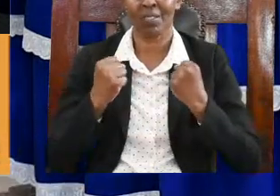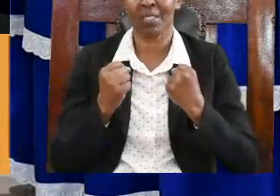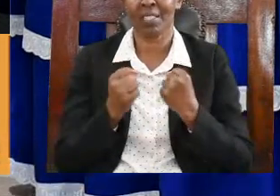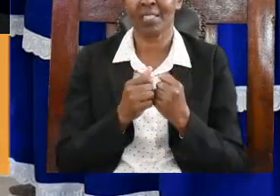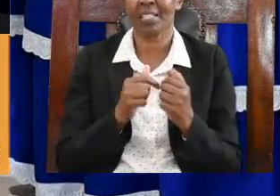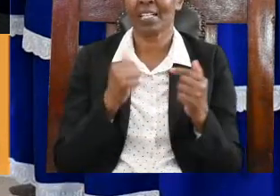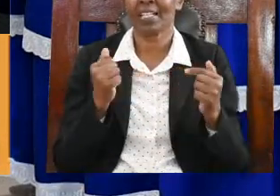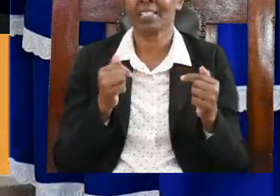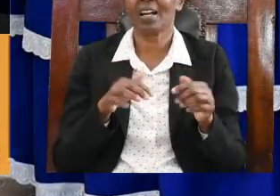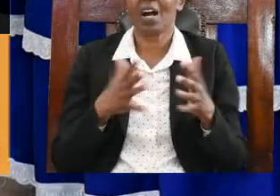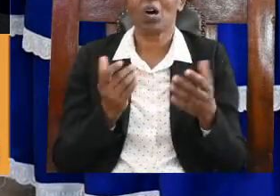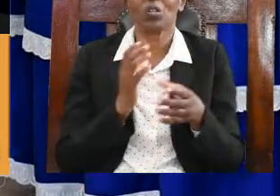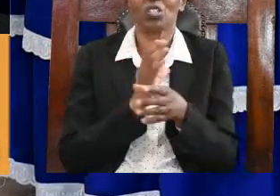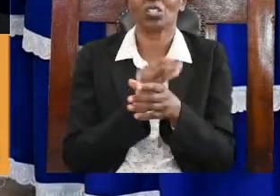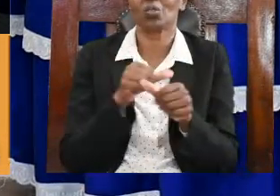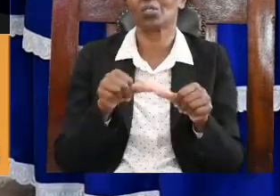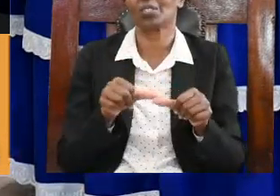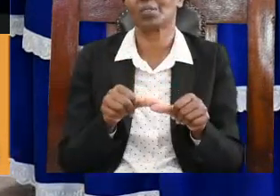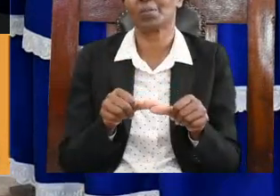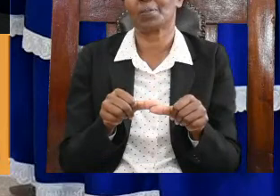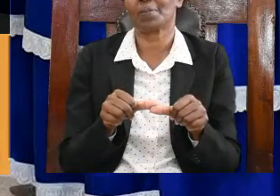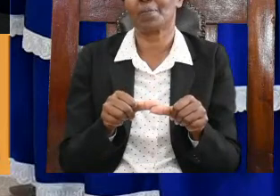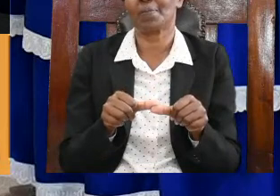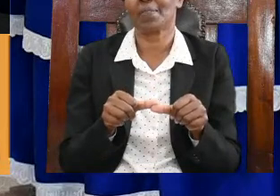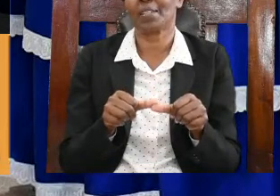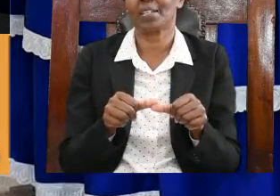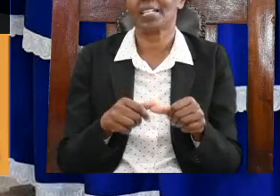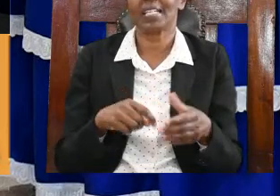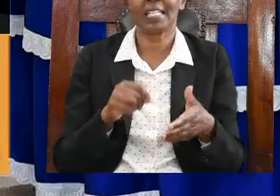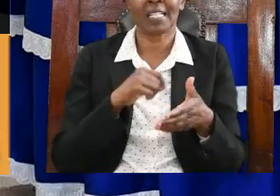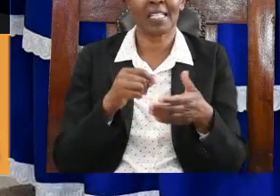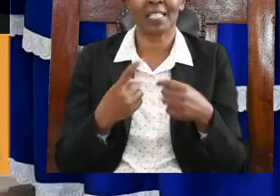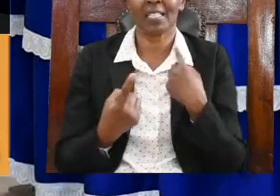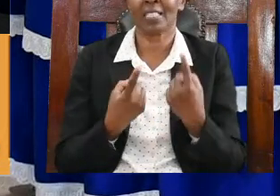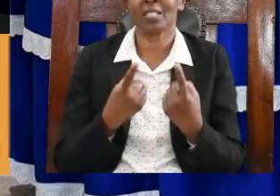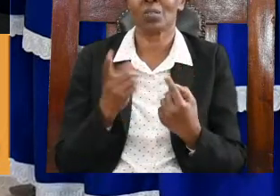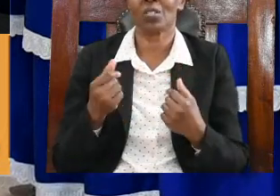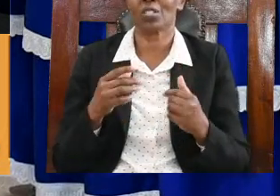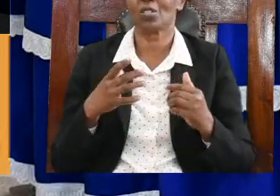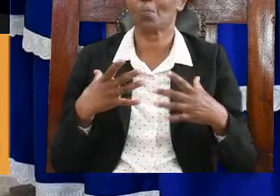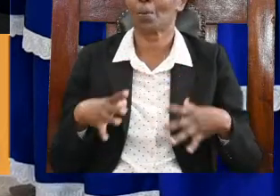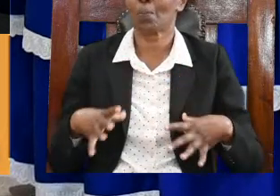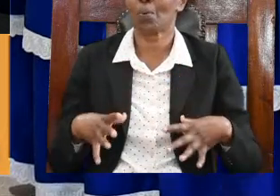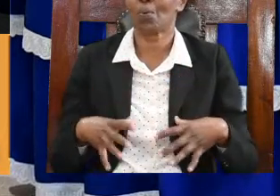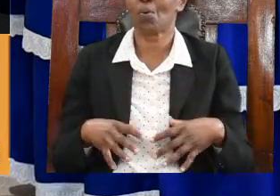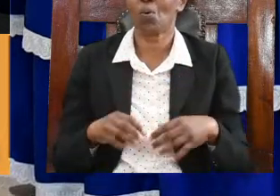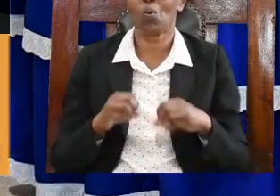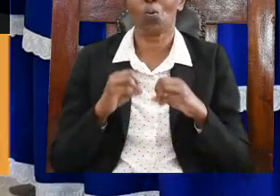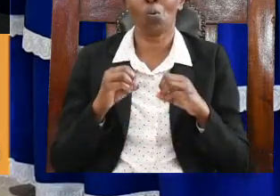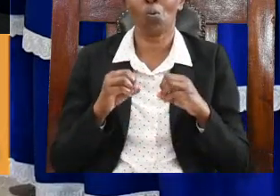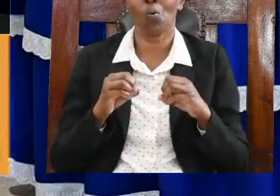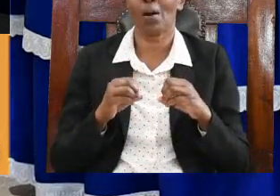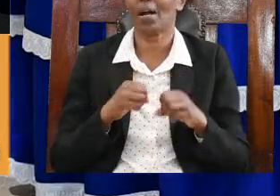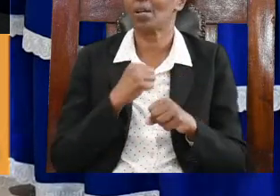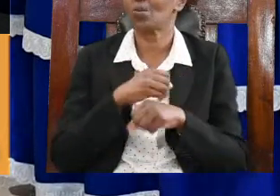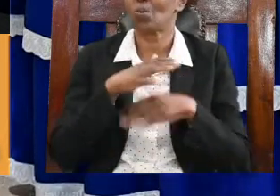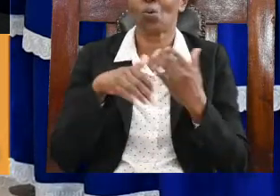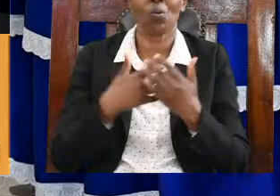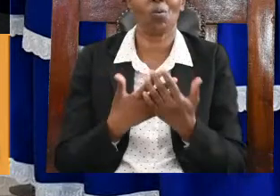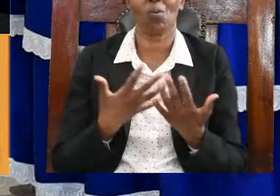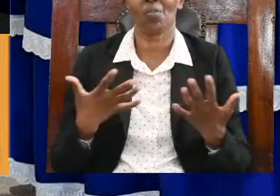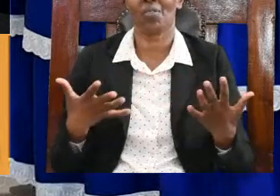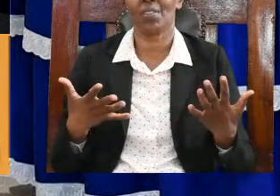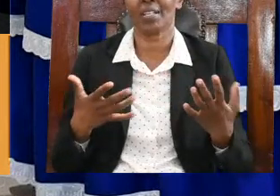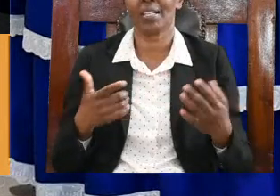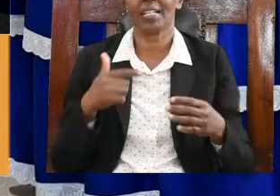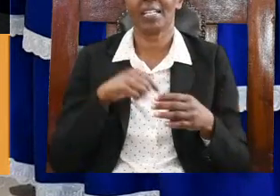How will the church continue? And he writes and tells them, oh, I can do all things,